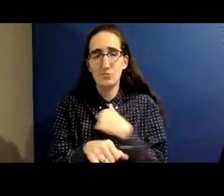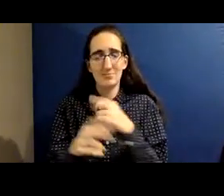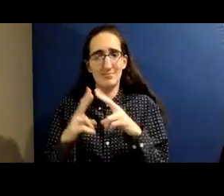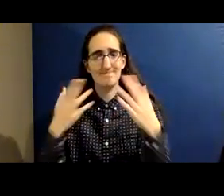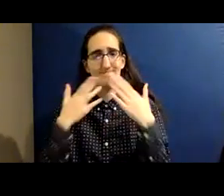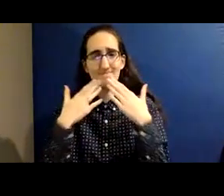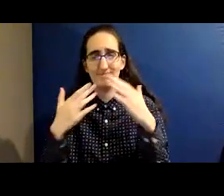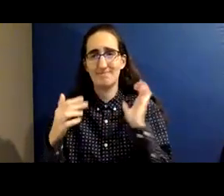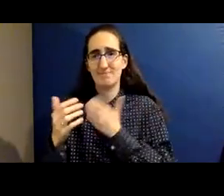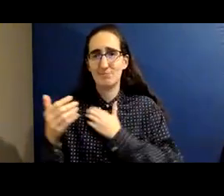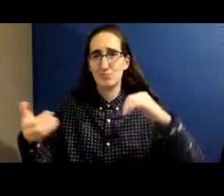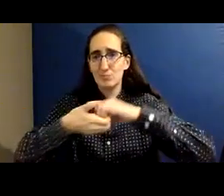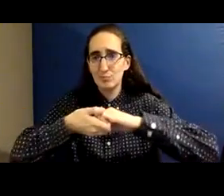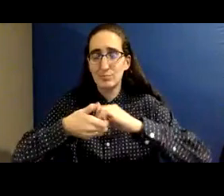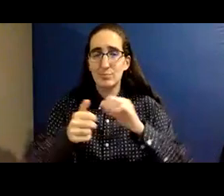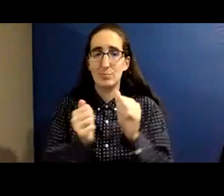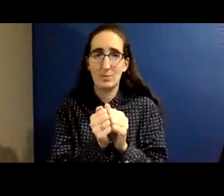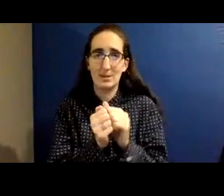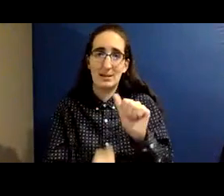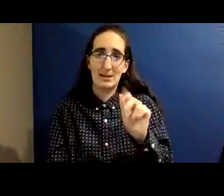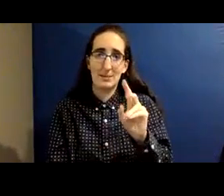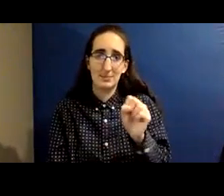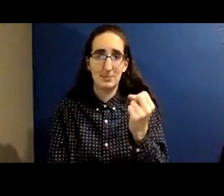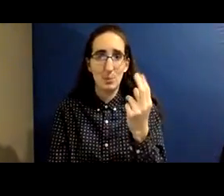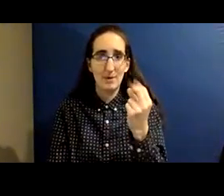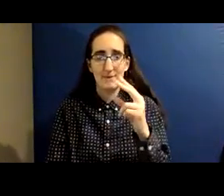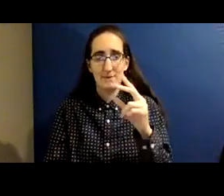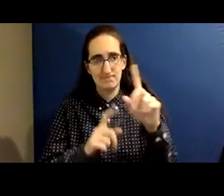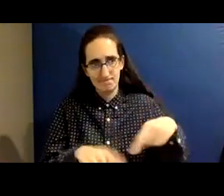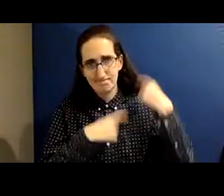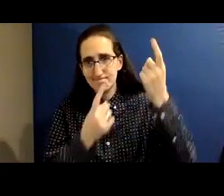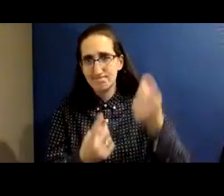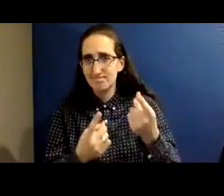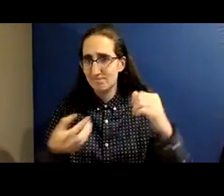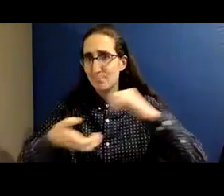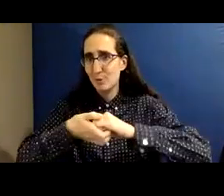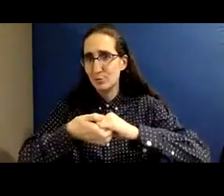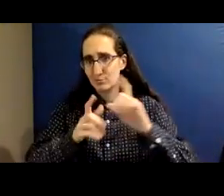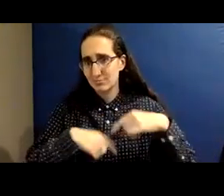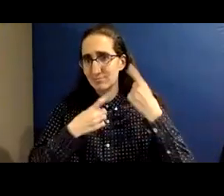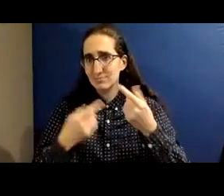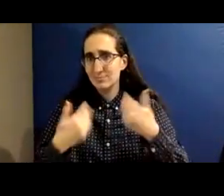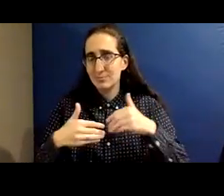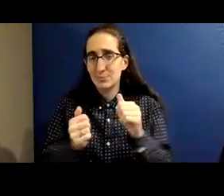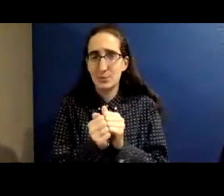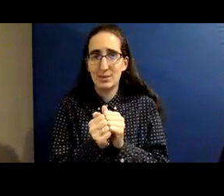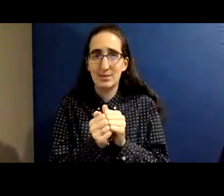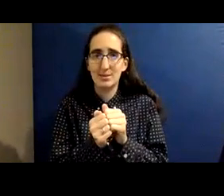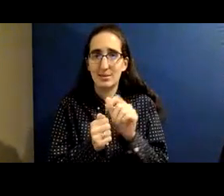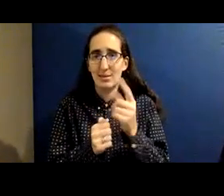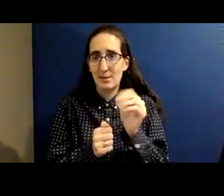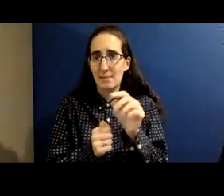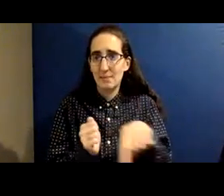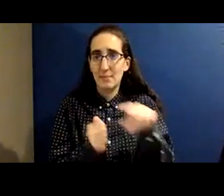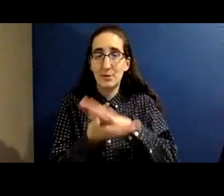for our partnership with Adams 12. It's a longstanding partnership with the school